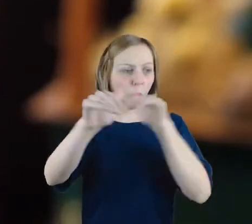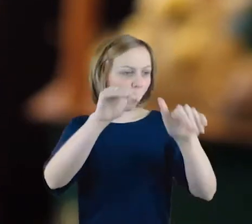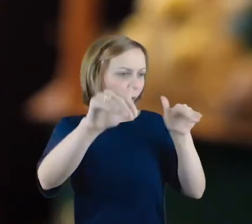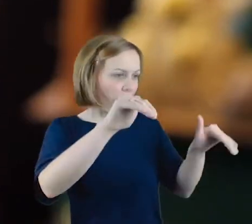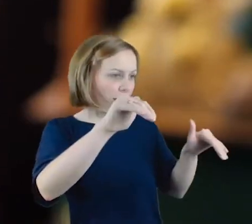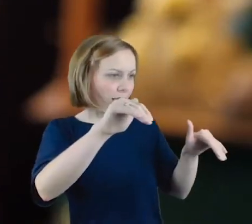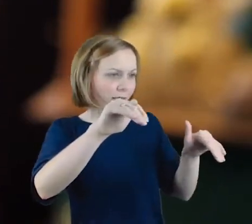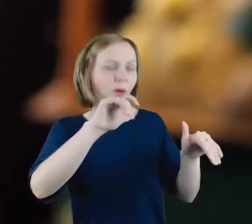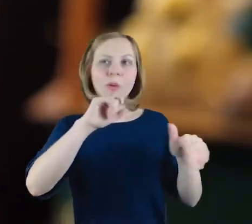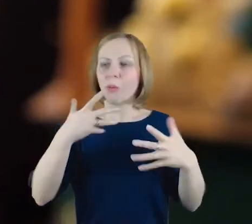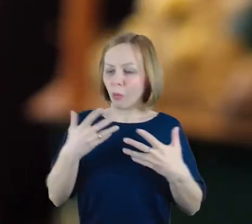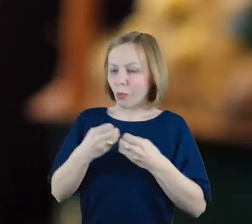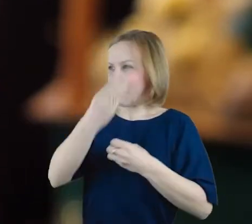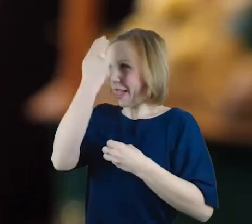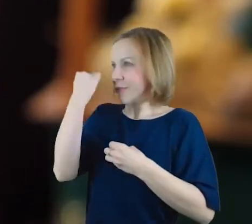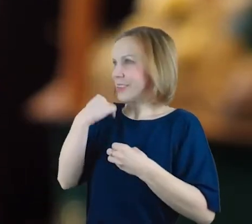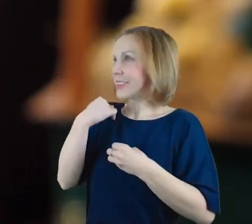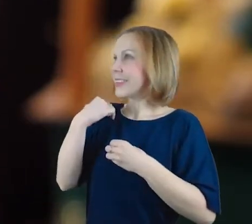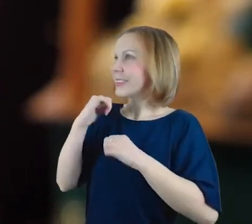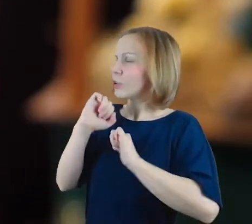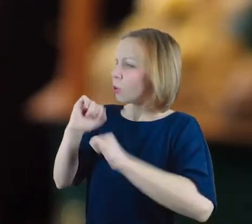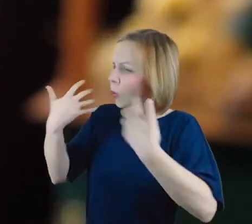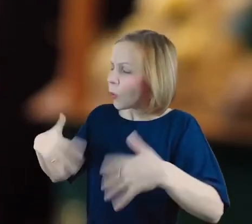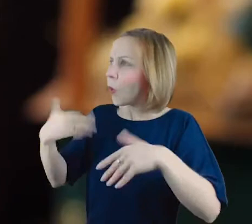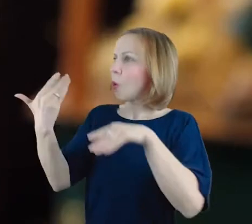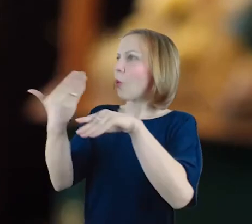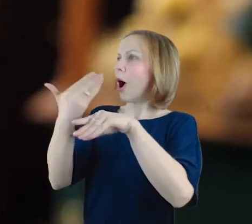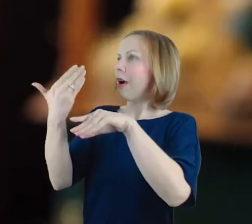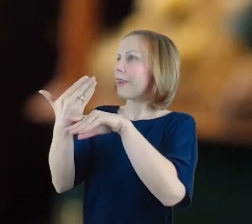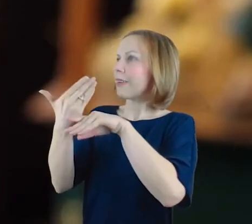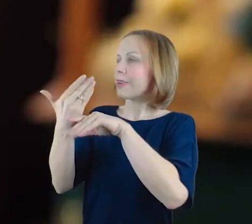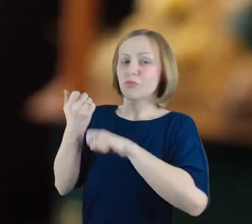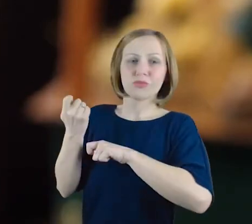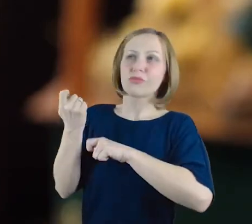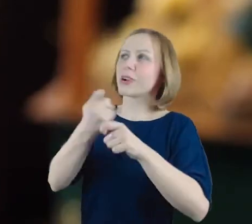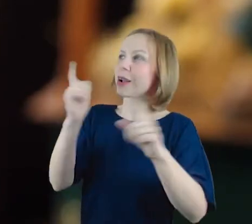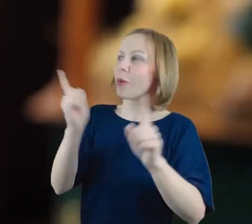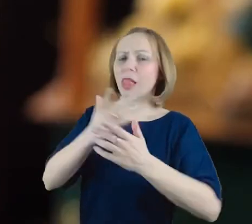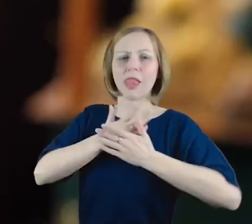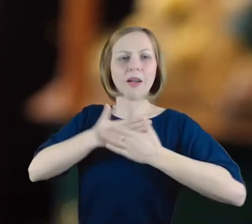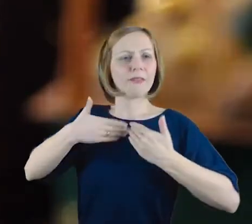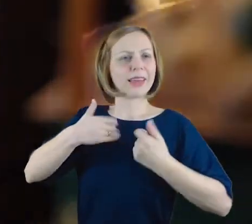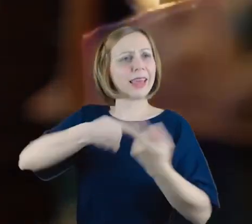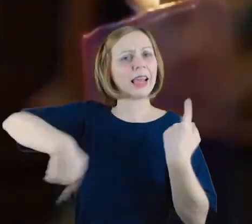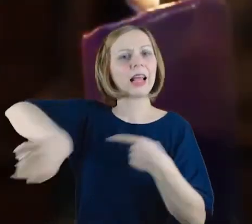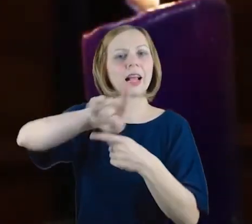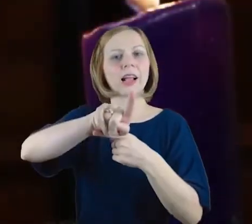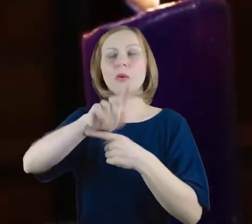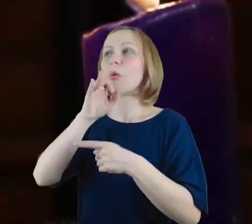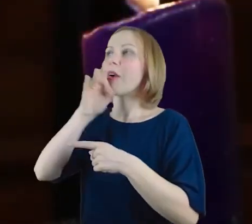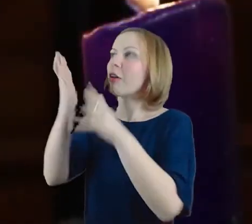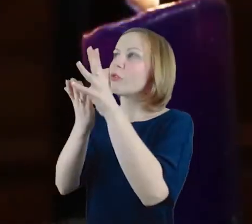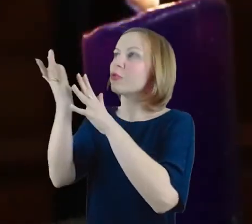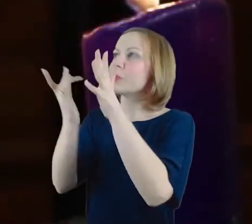great work of bringing to our world your love and healing. We ask this through Jesus Christ, the light who